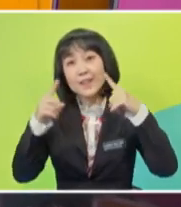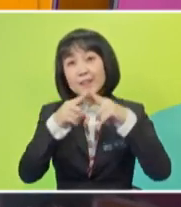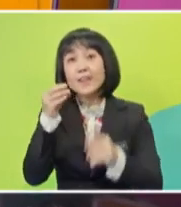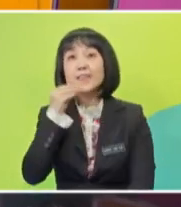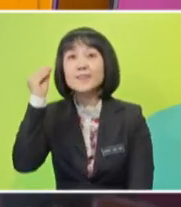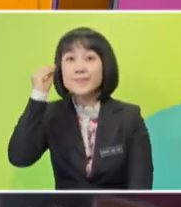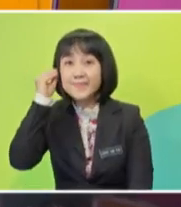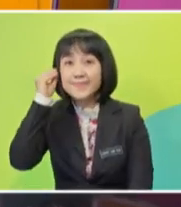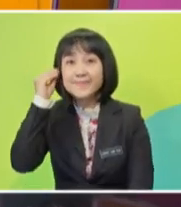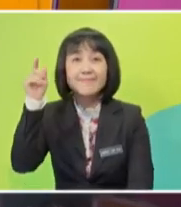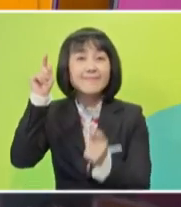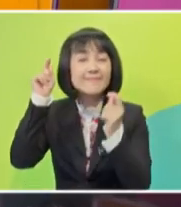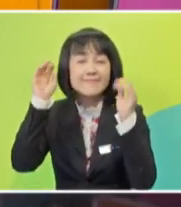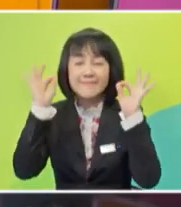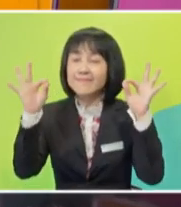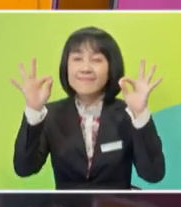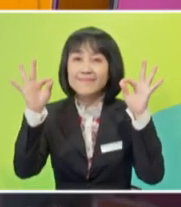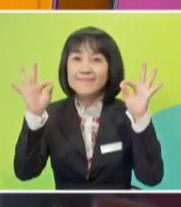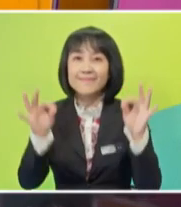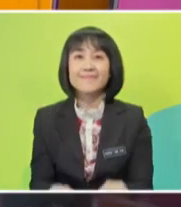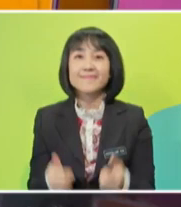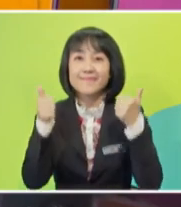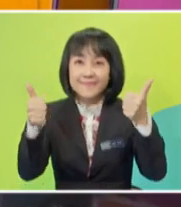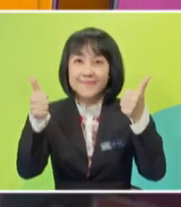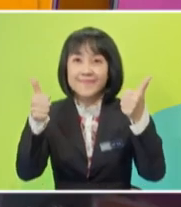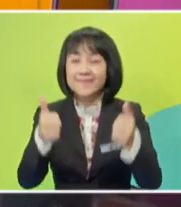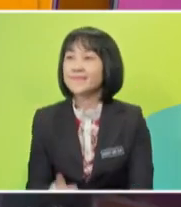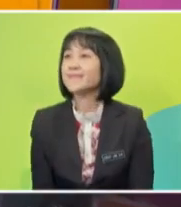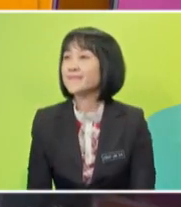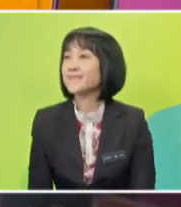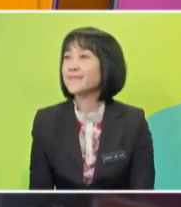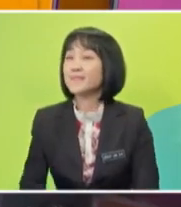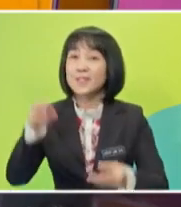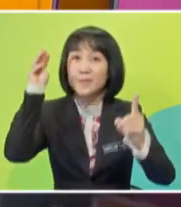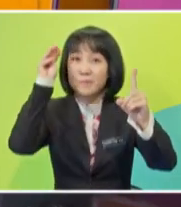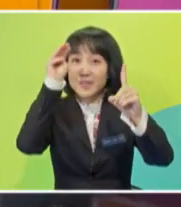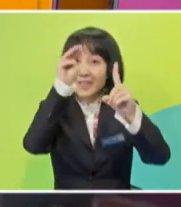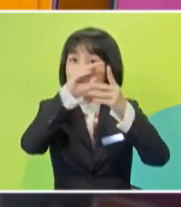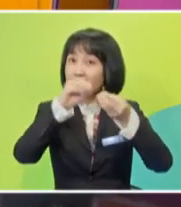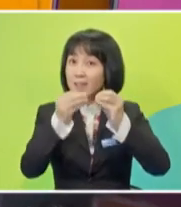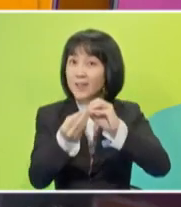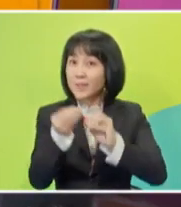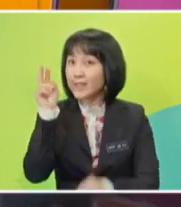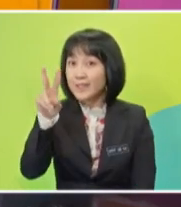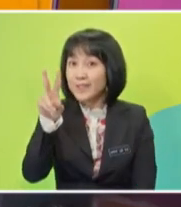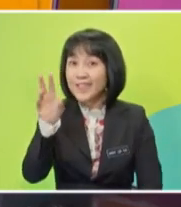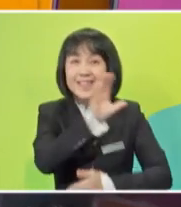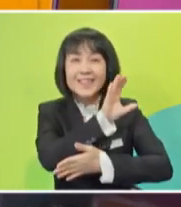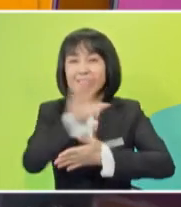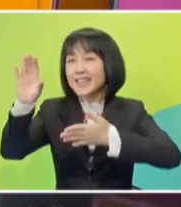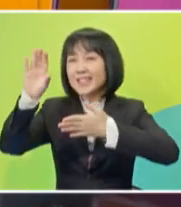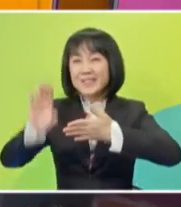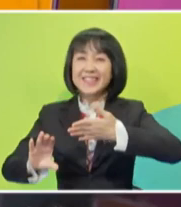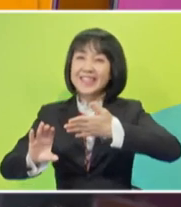homes. Perfect. Excellent. So looks like mission number two is